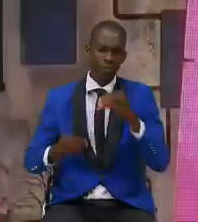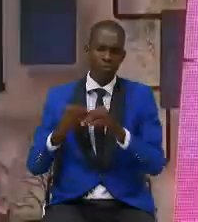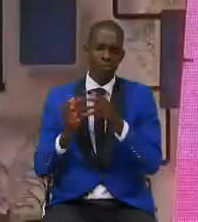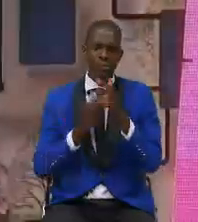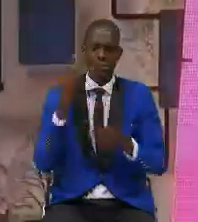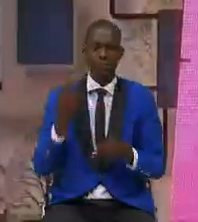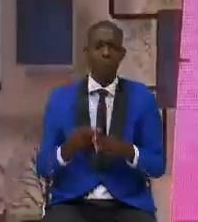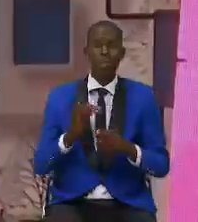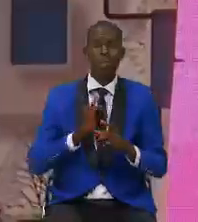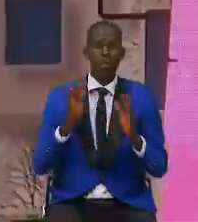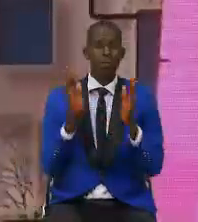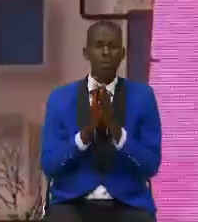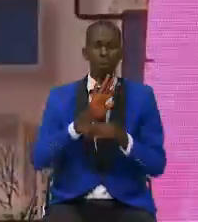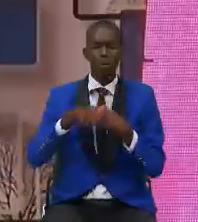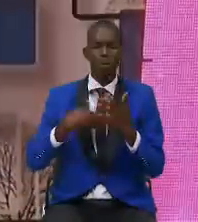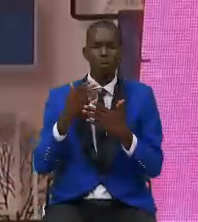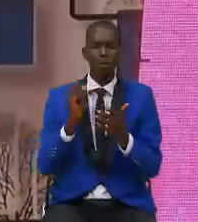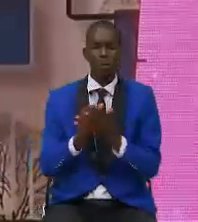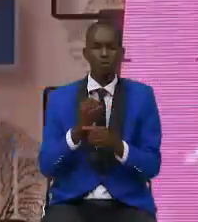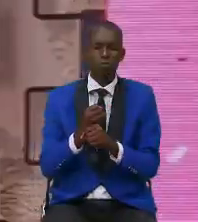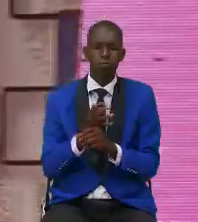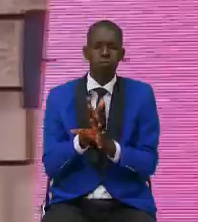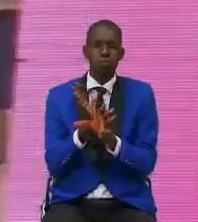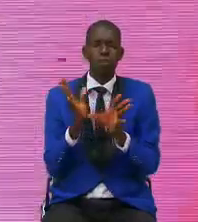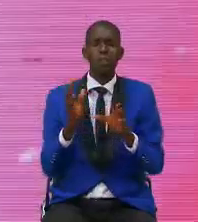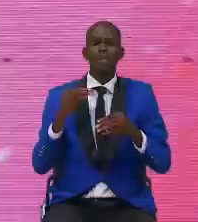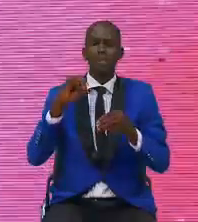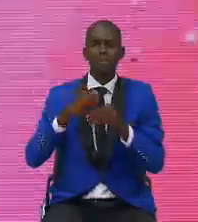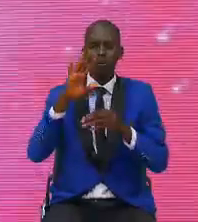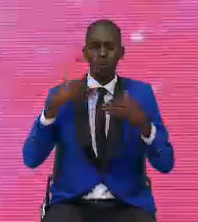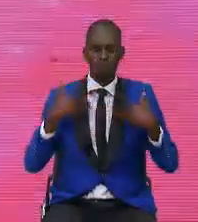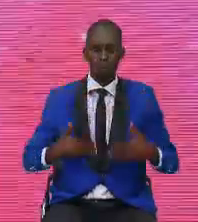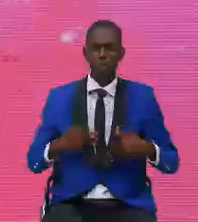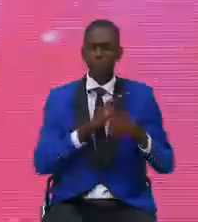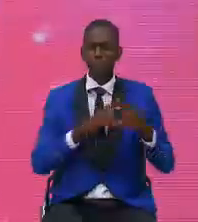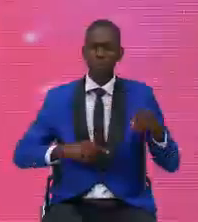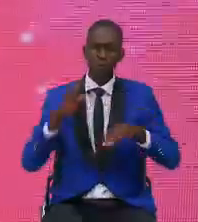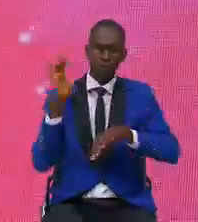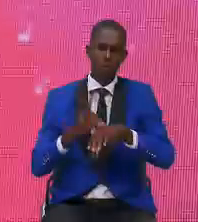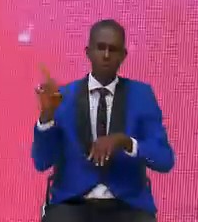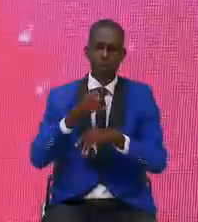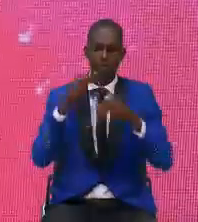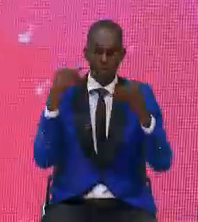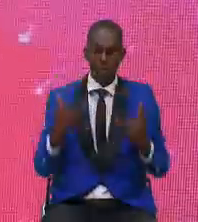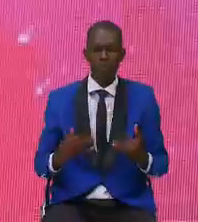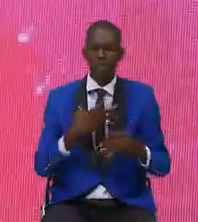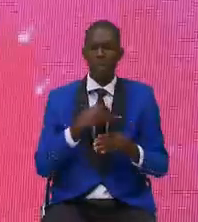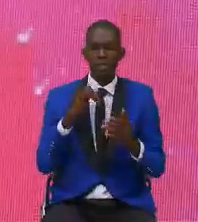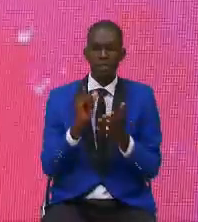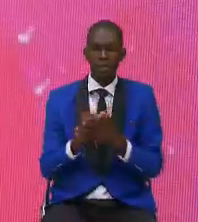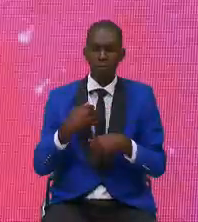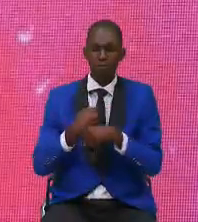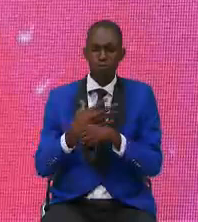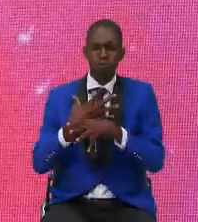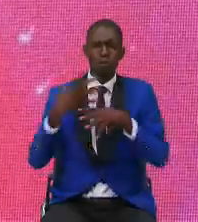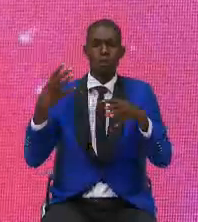madness will vanish away in Jesus' name. I pray all that swelling, any part of your body, the Lord touch you now